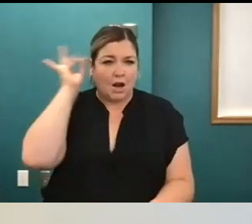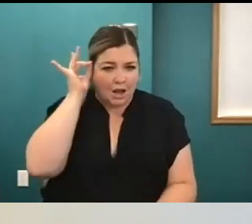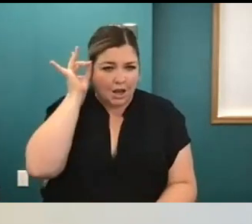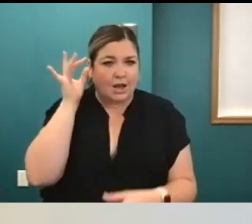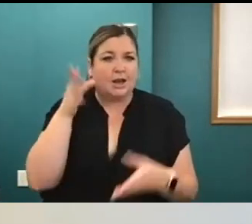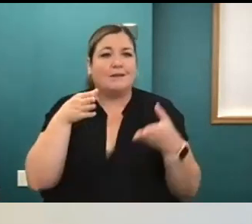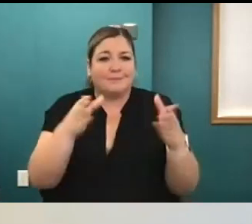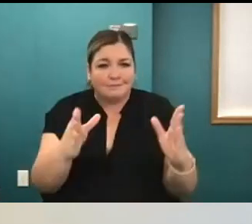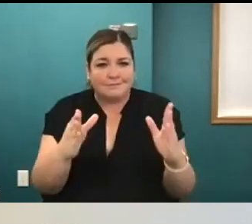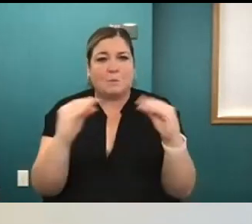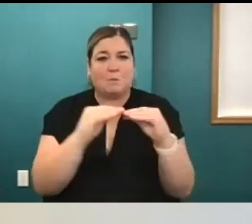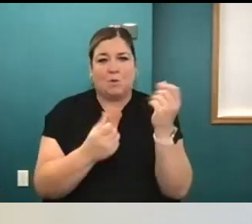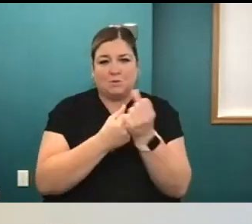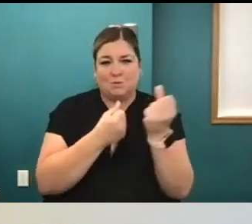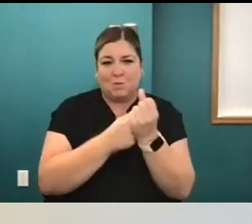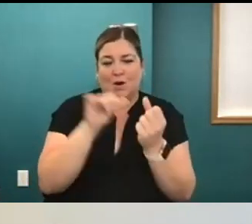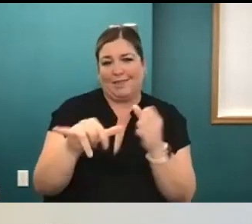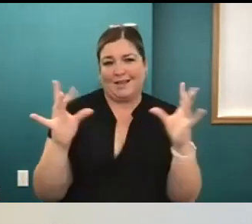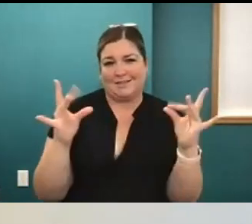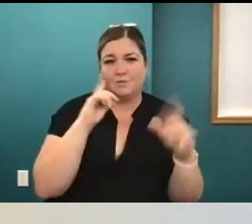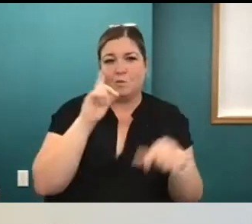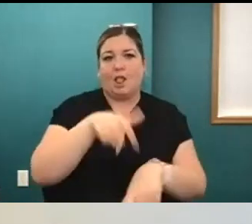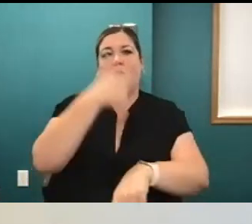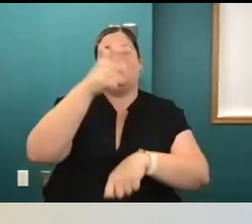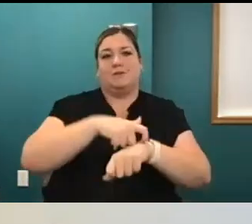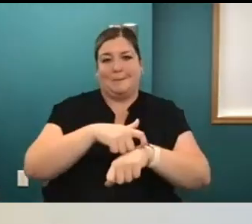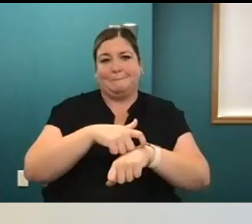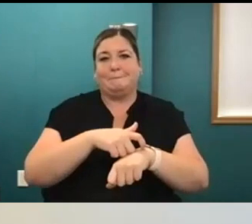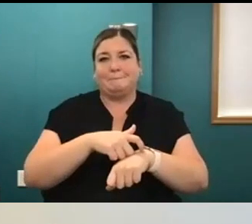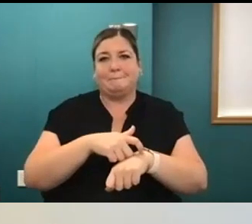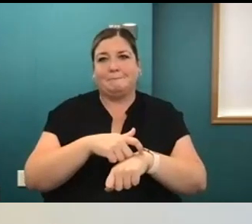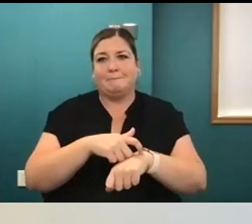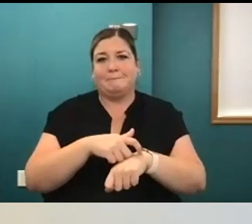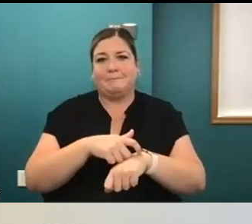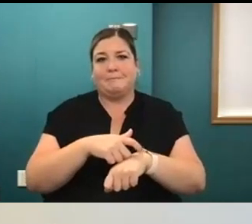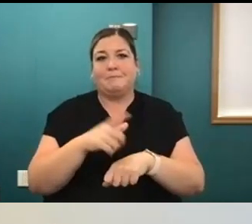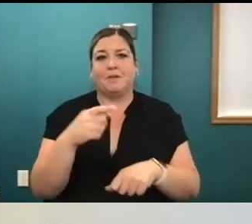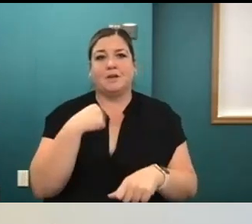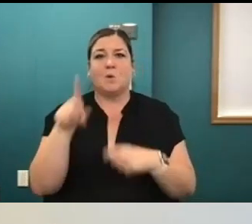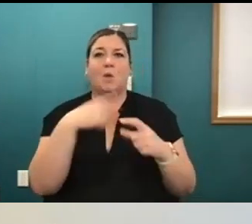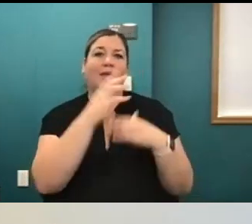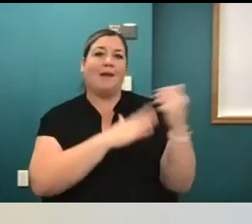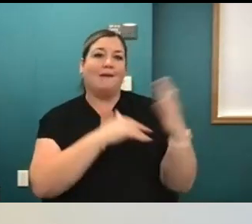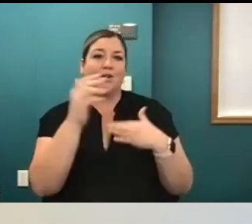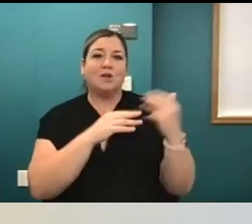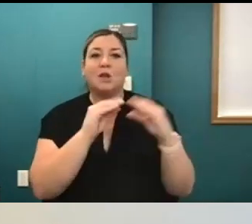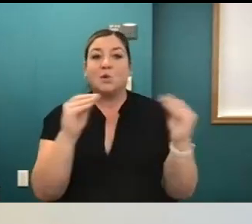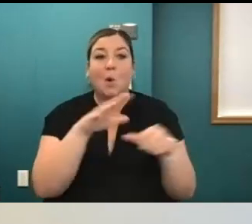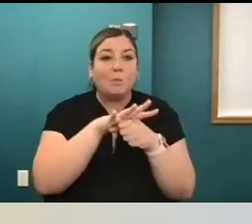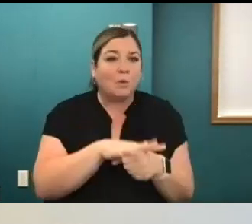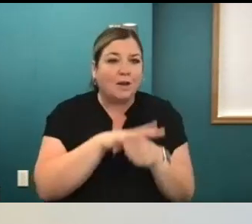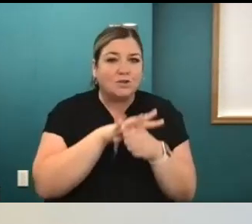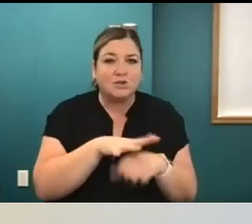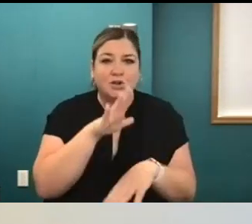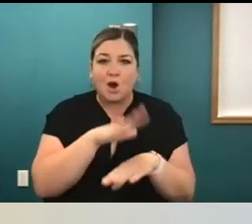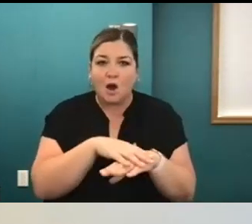for additional support of that sticker for a longer period of time. There is all-day comfort as there is no pressure applied to the skin